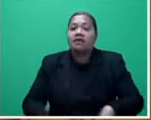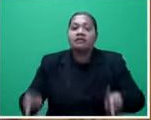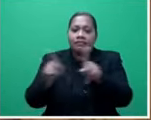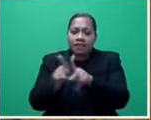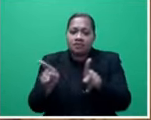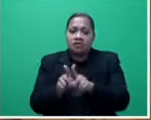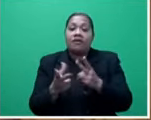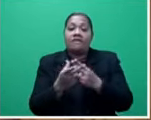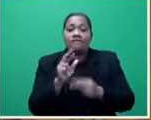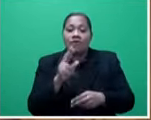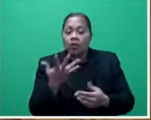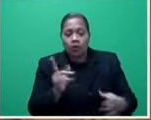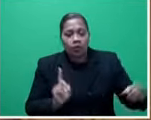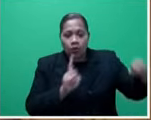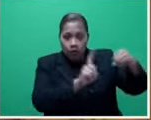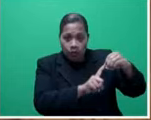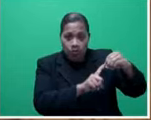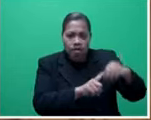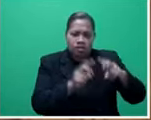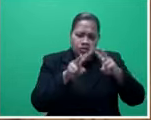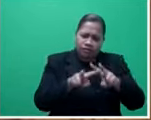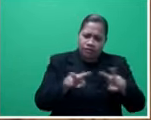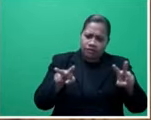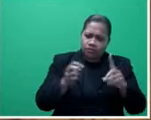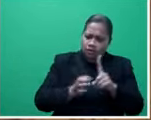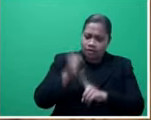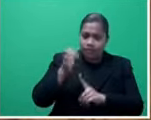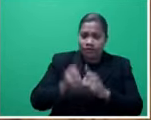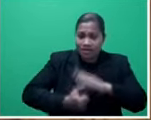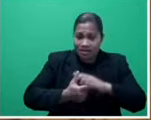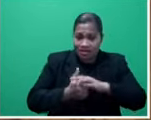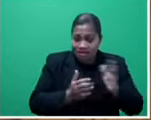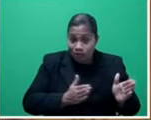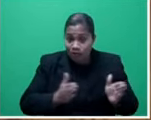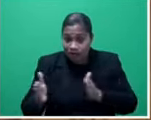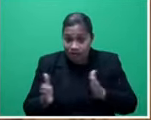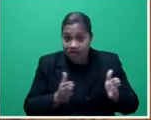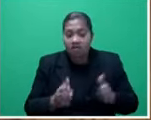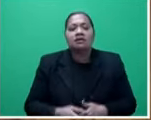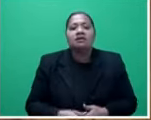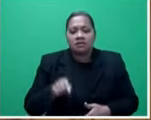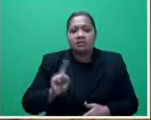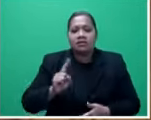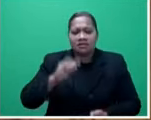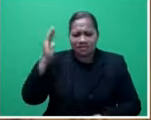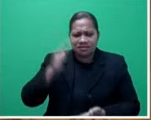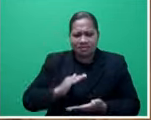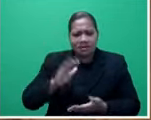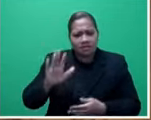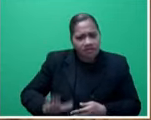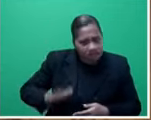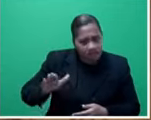the goals. With the view of improving access and mobility, which are two important factors in reducing poverty and can facilitate